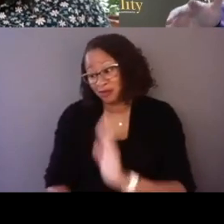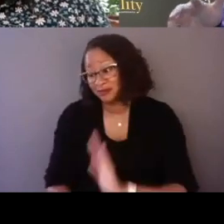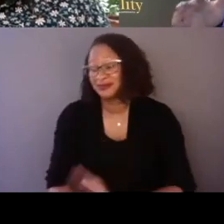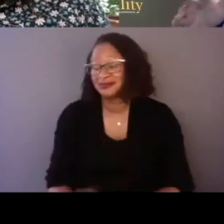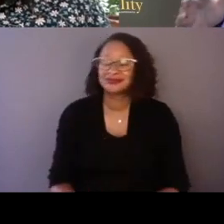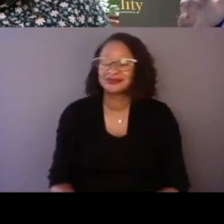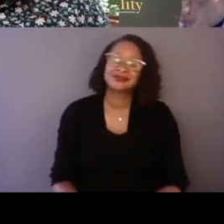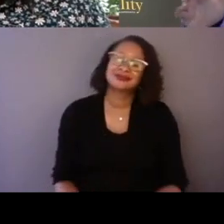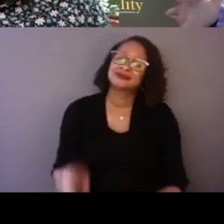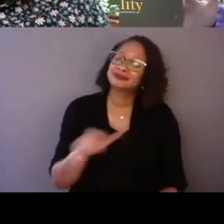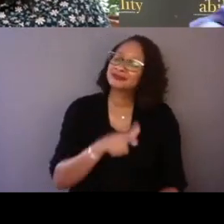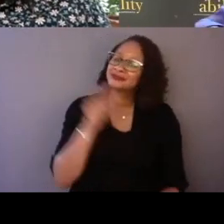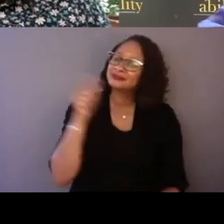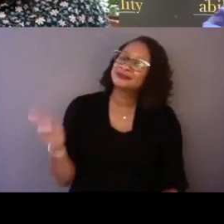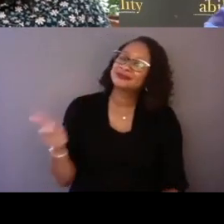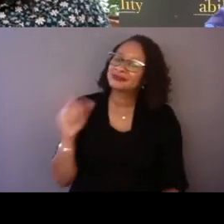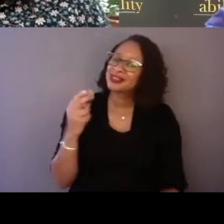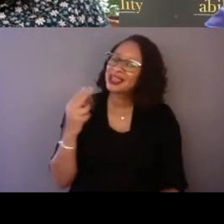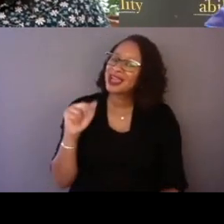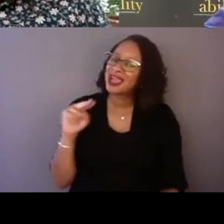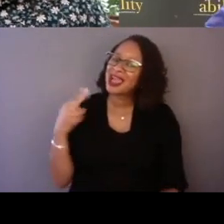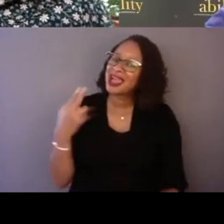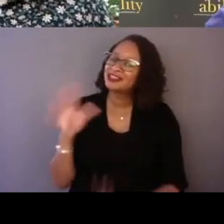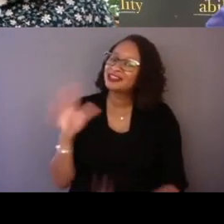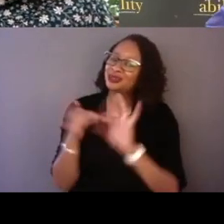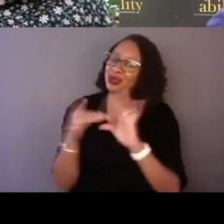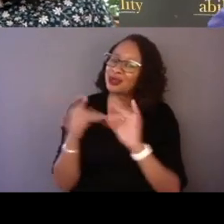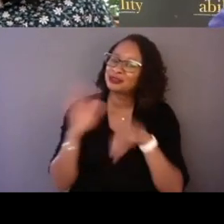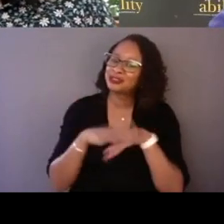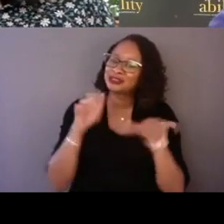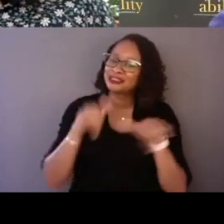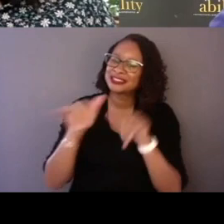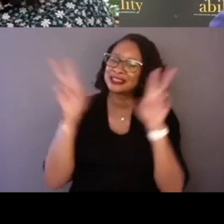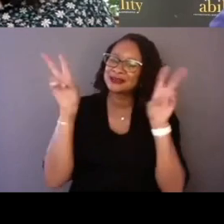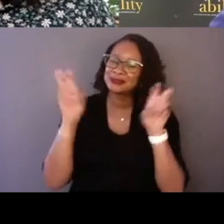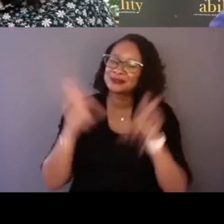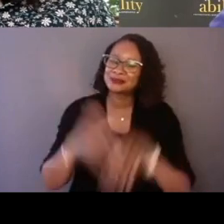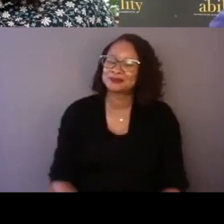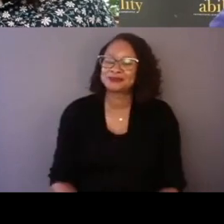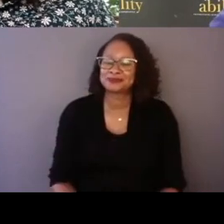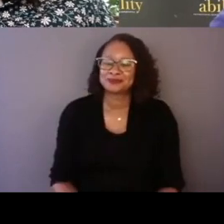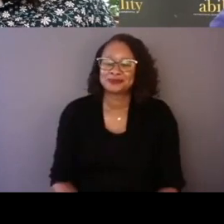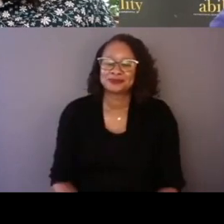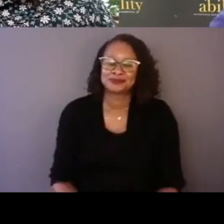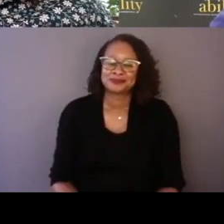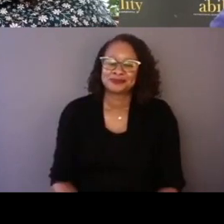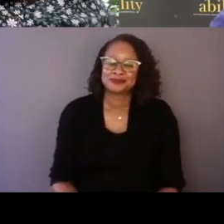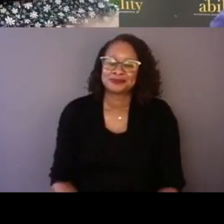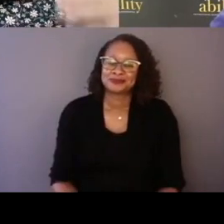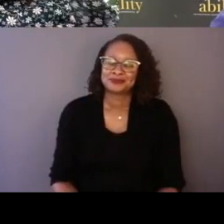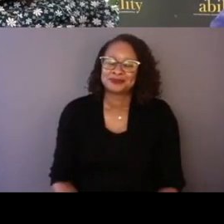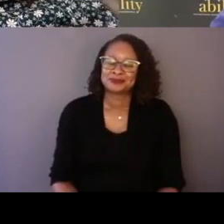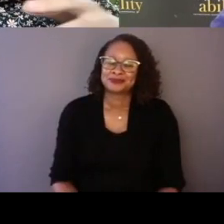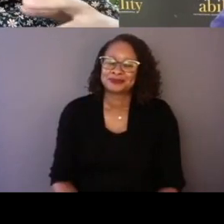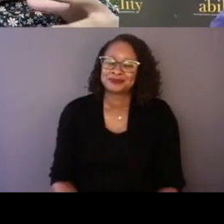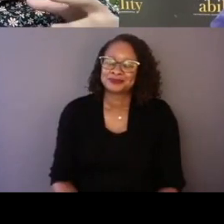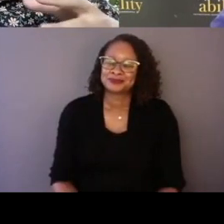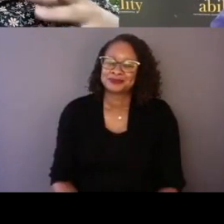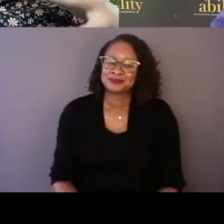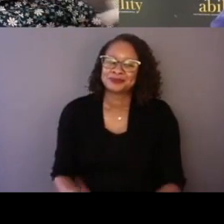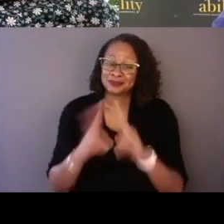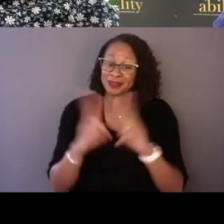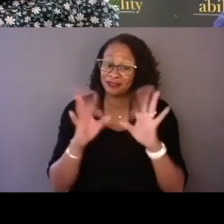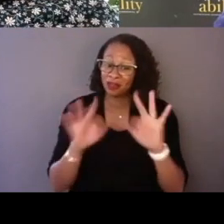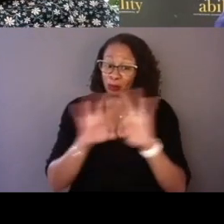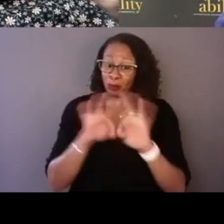now going to Hannah Henschel. Yeah. Well, it's really important, right? I think